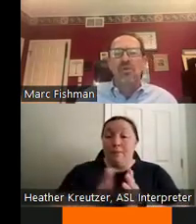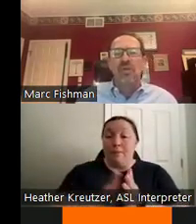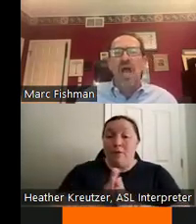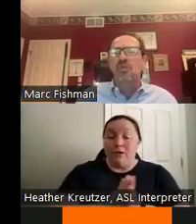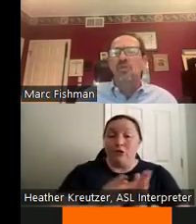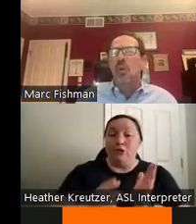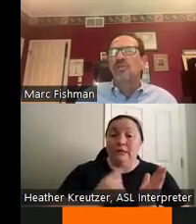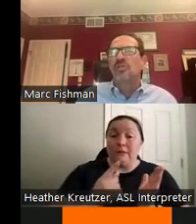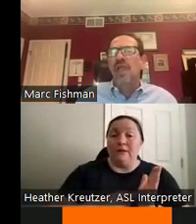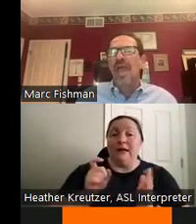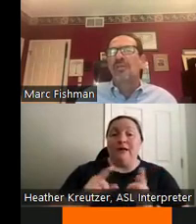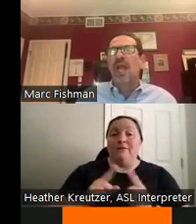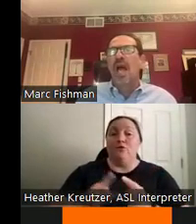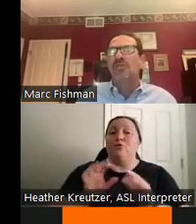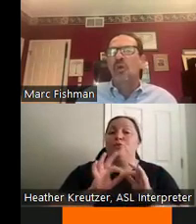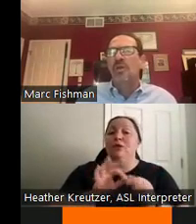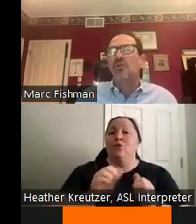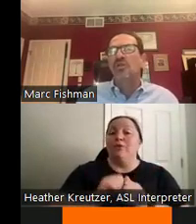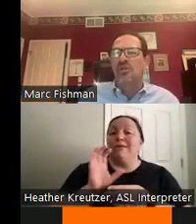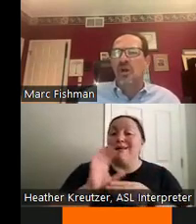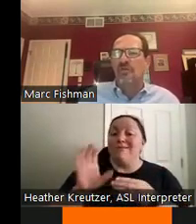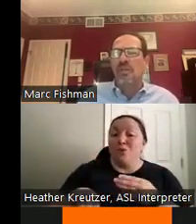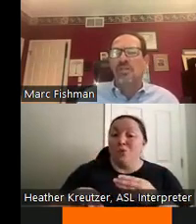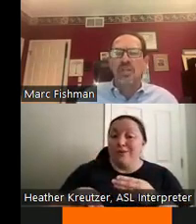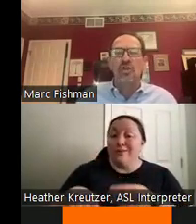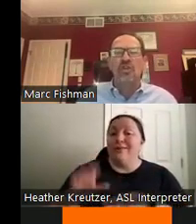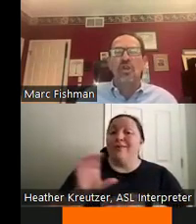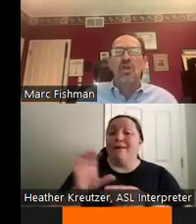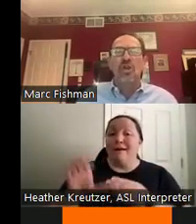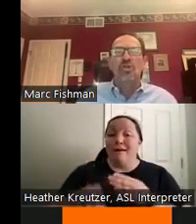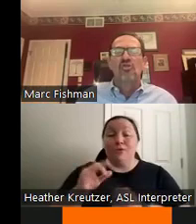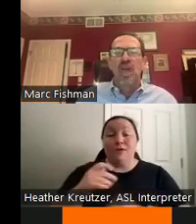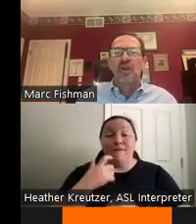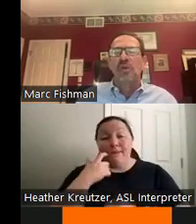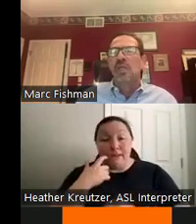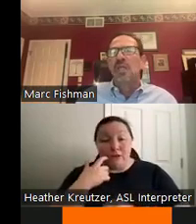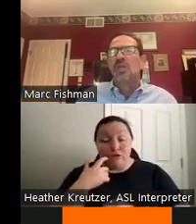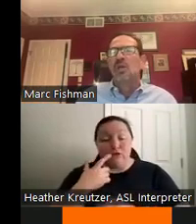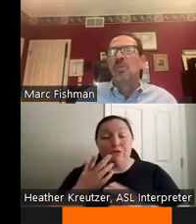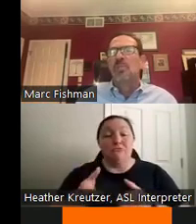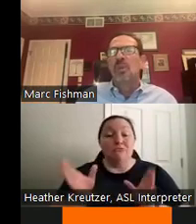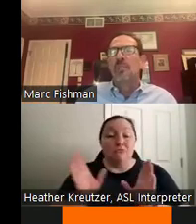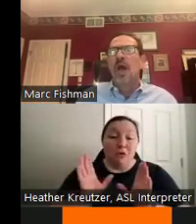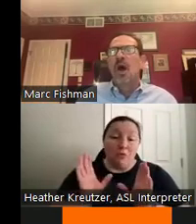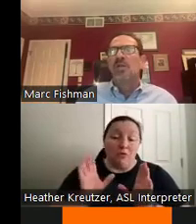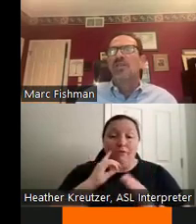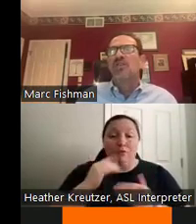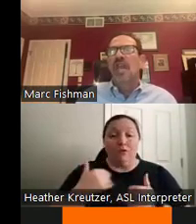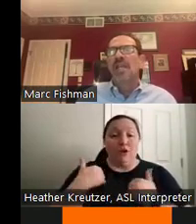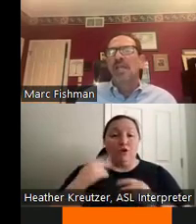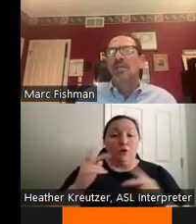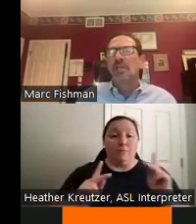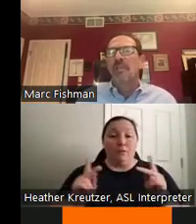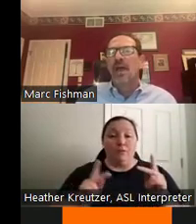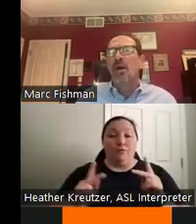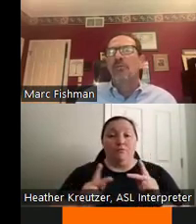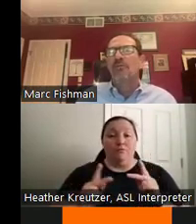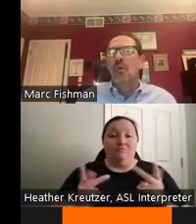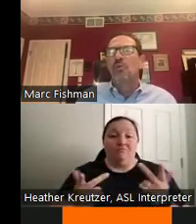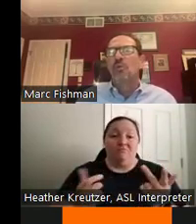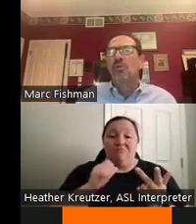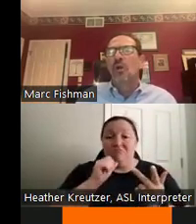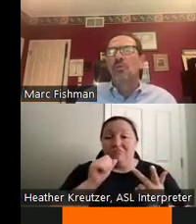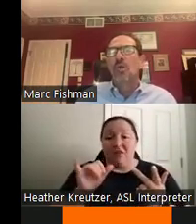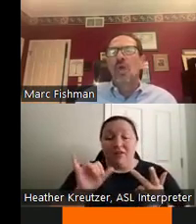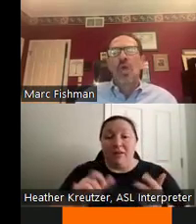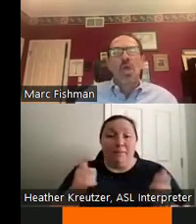it has to do with consequences, and the consequences of addiction generally in young people are less salient than they are